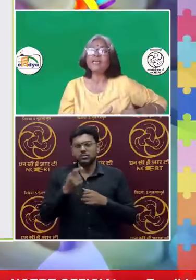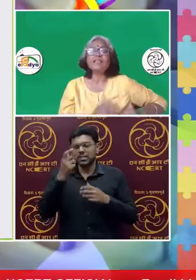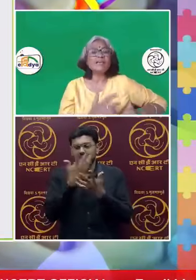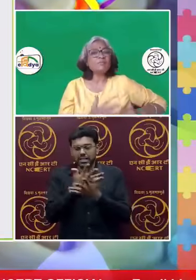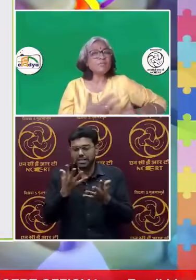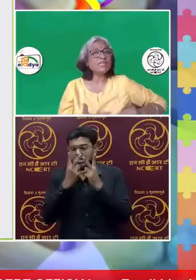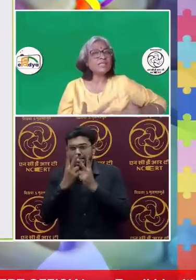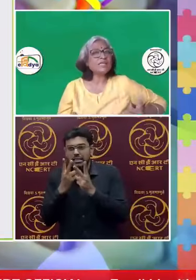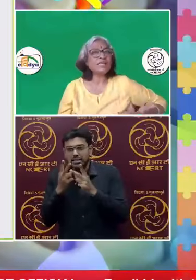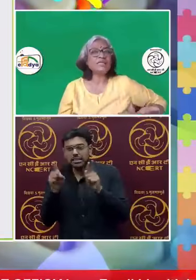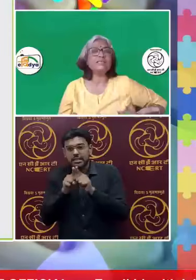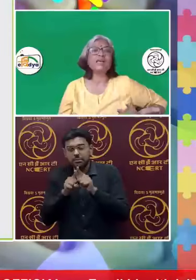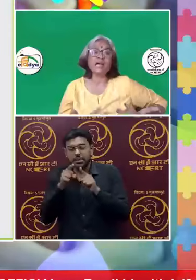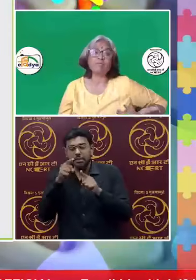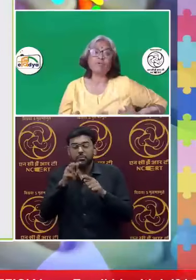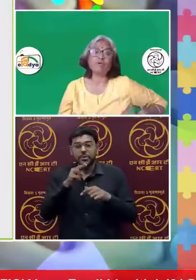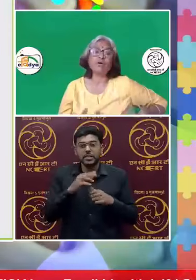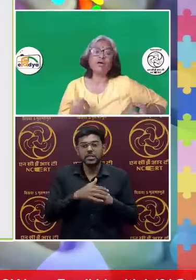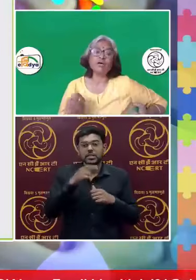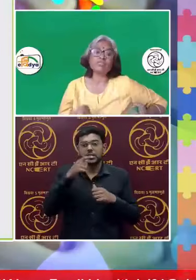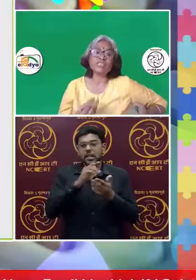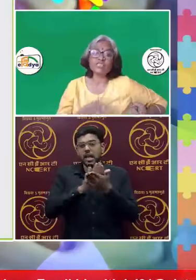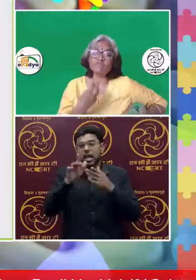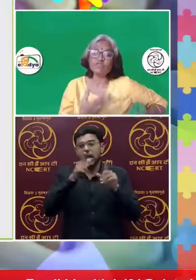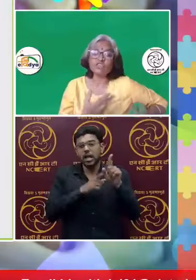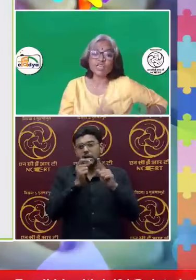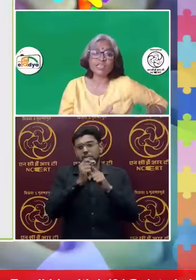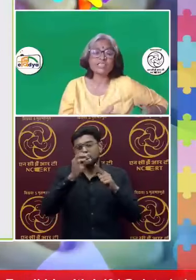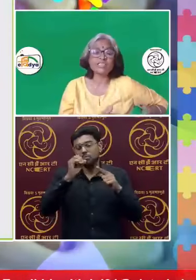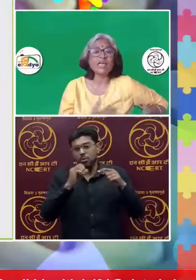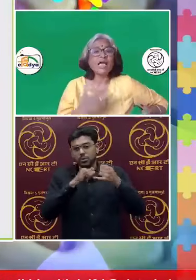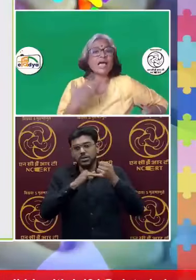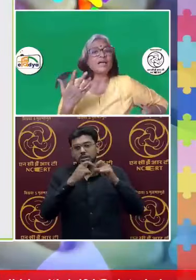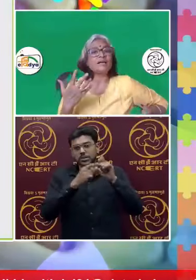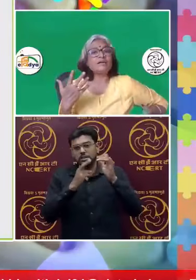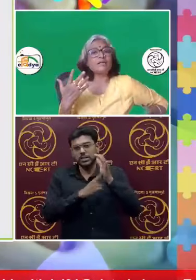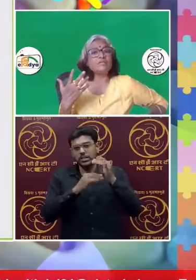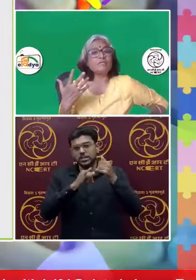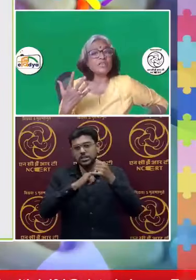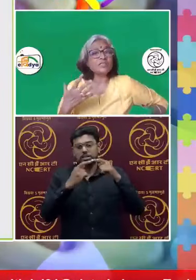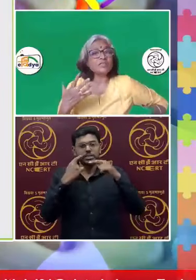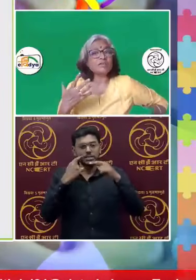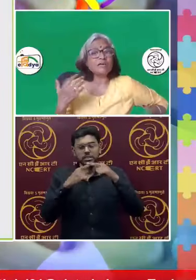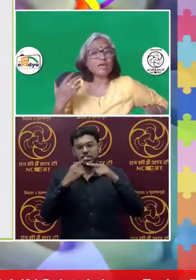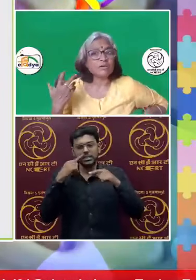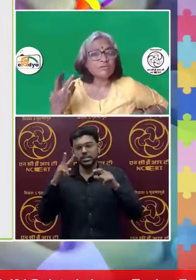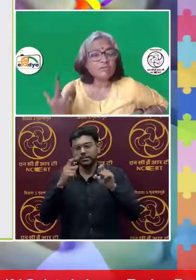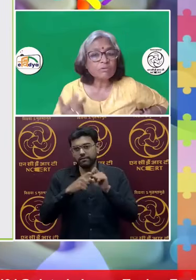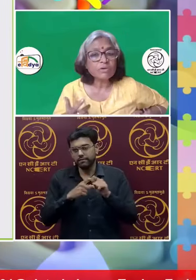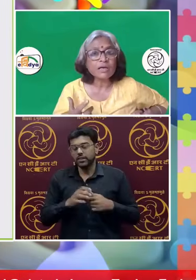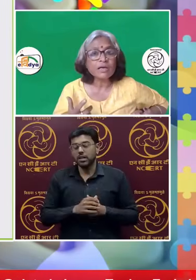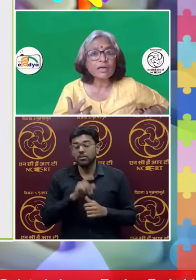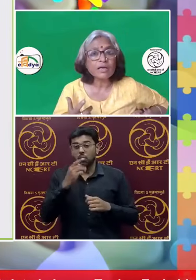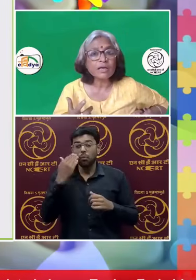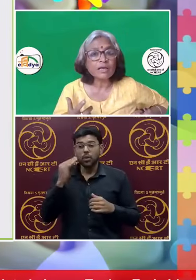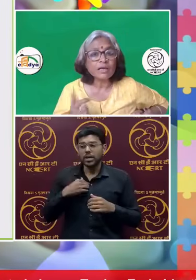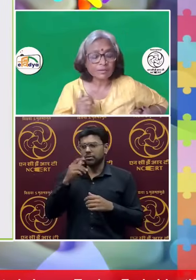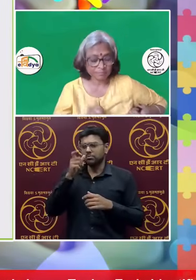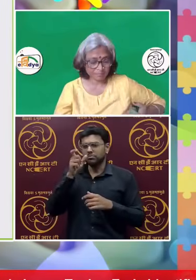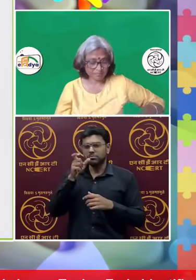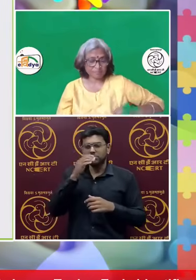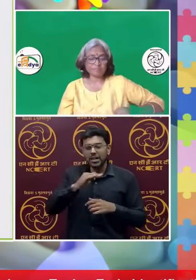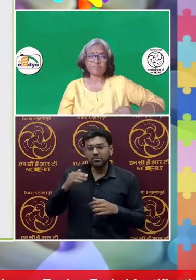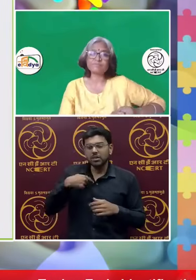things, then it means that he is hypo sensitive to the taste. So, And ma'am, if he is yeah, hello? so when a child walks out of